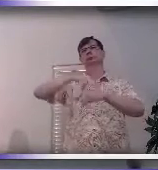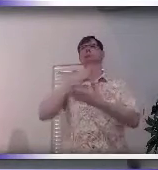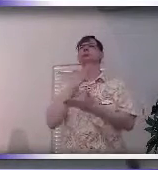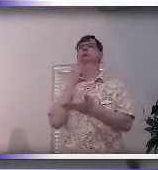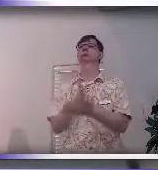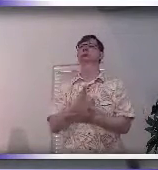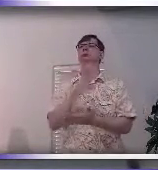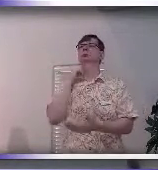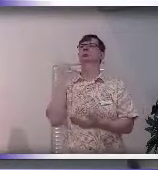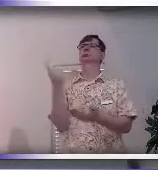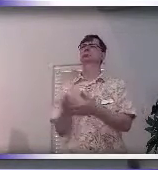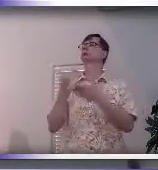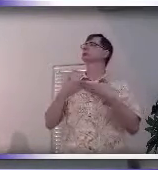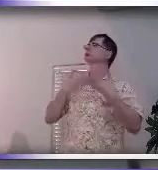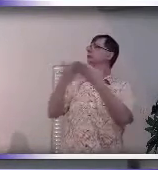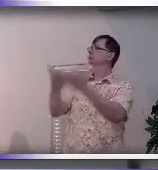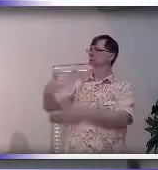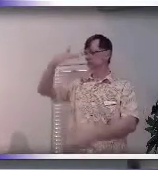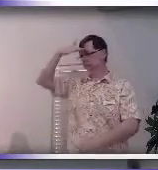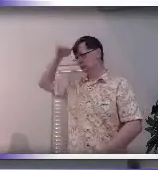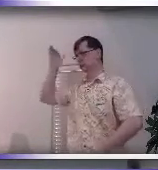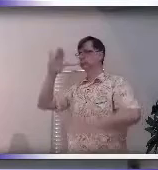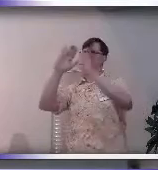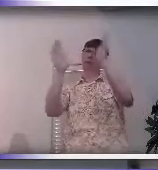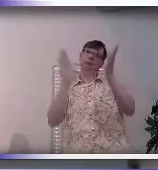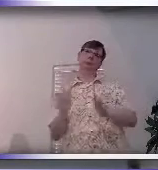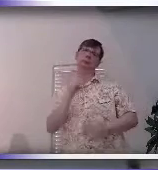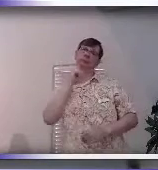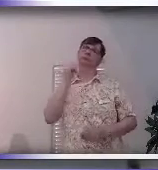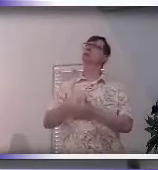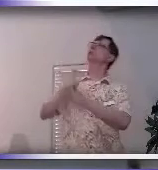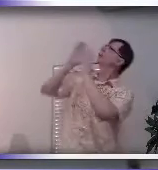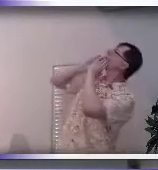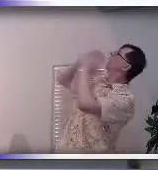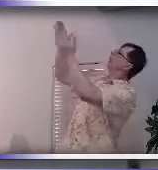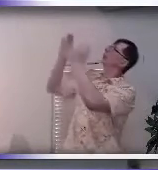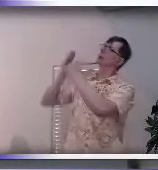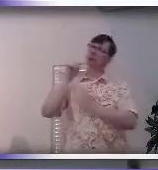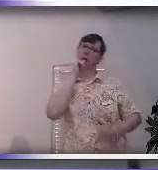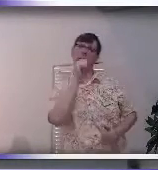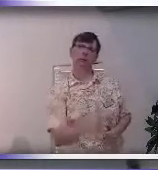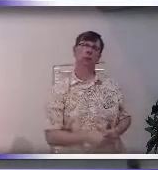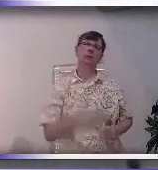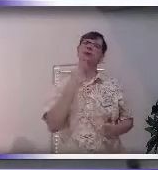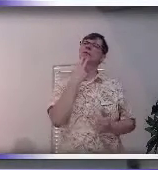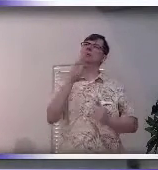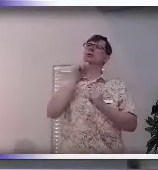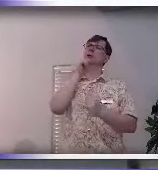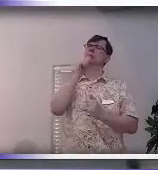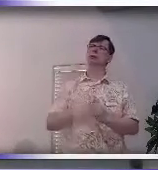that allows us to see it in form. I call it all good and very good, and so it is.